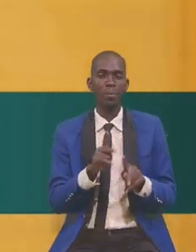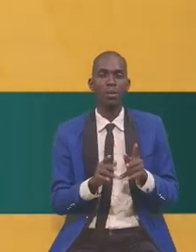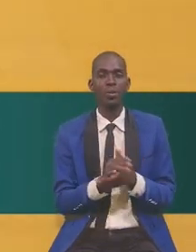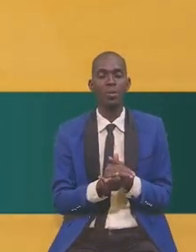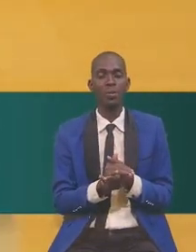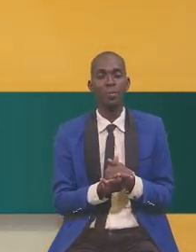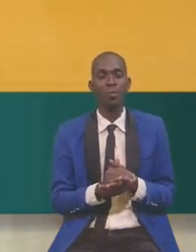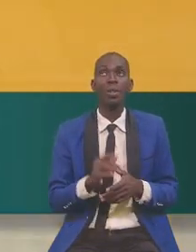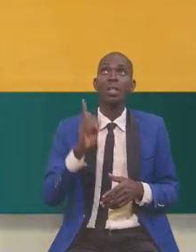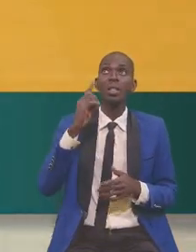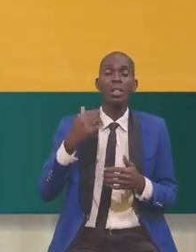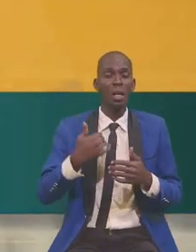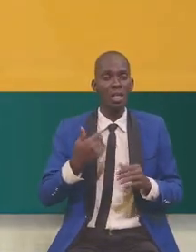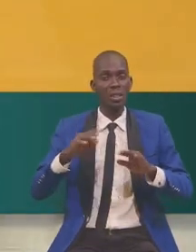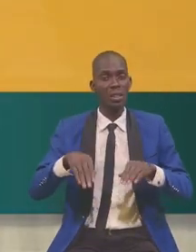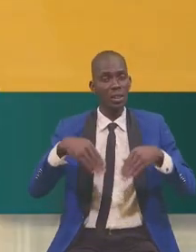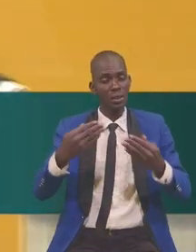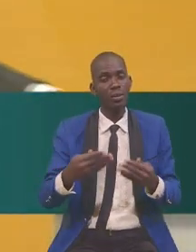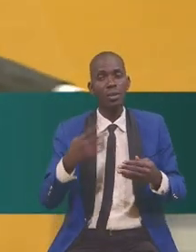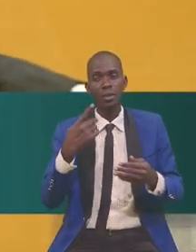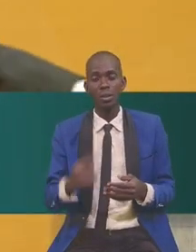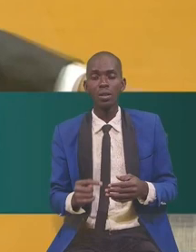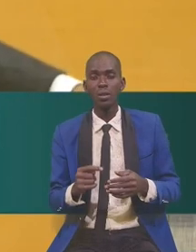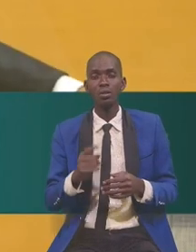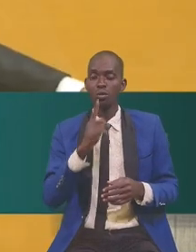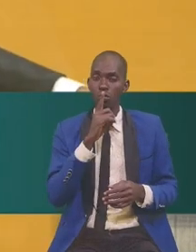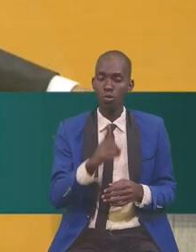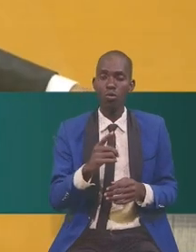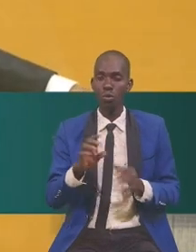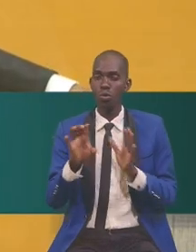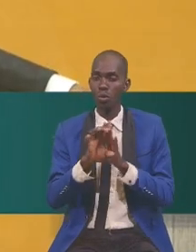had given the original commandment commission to. Now it